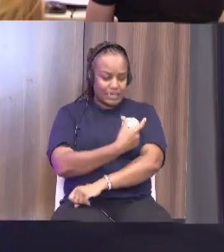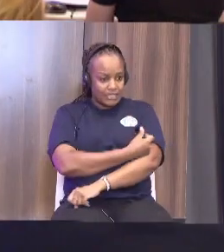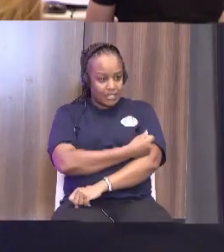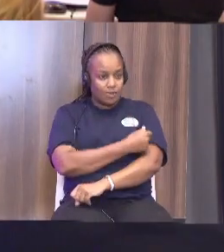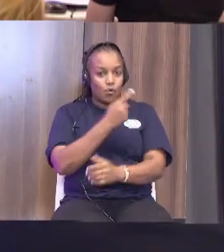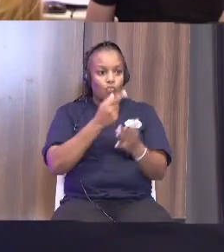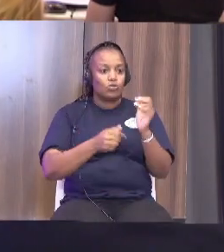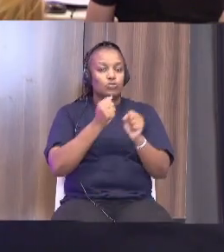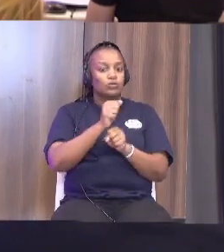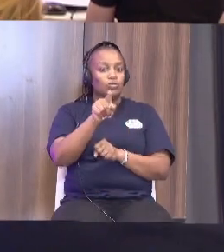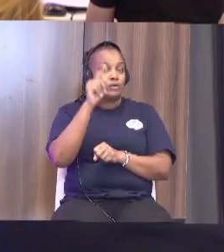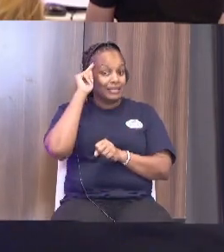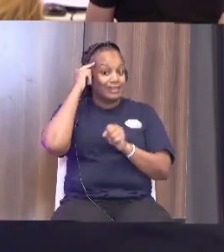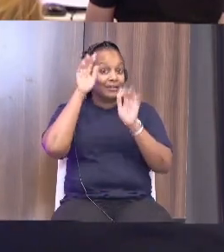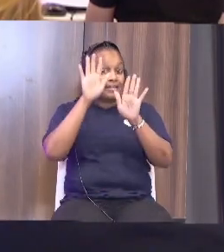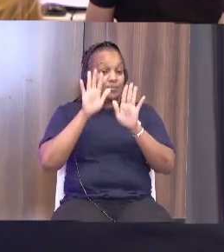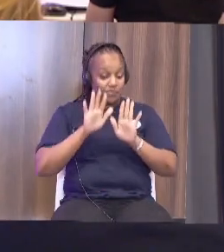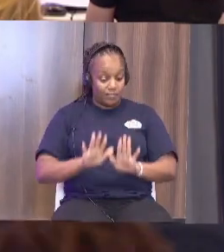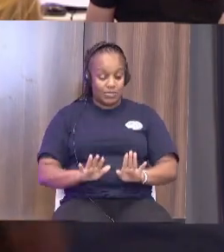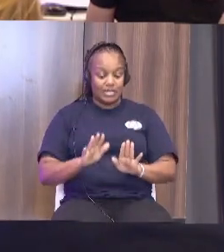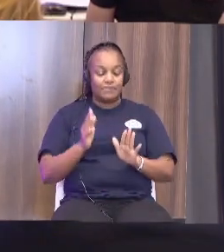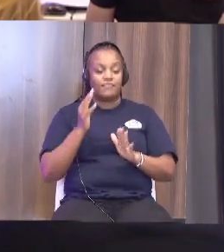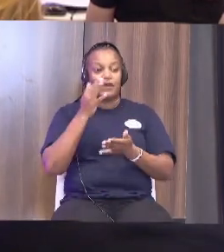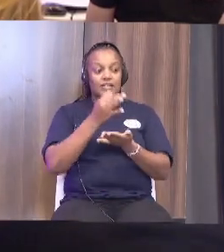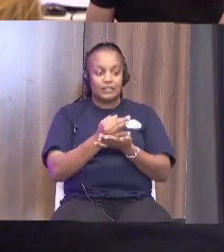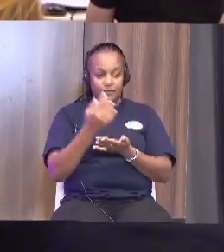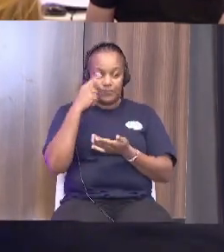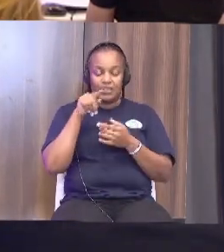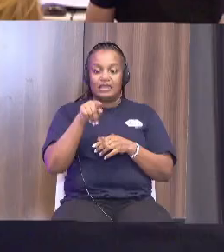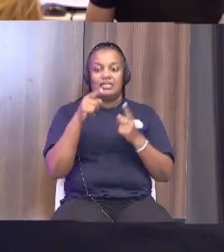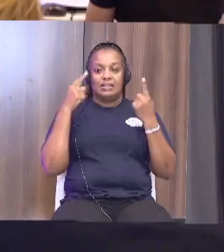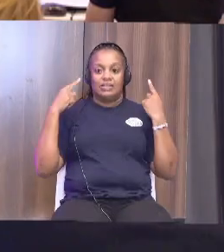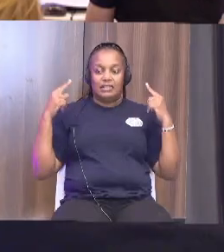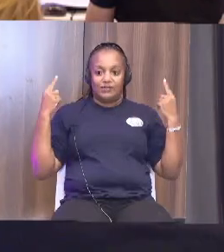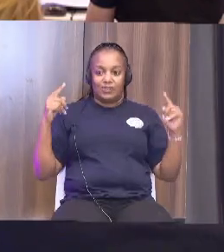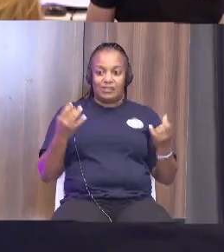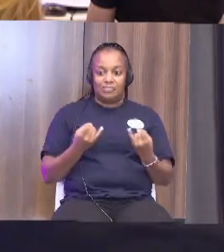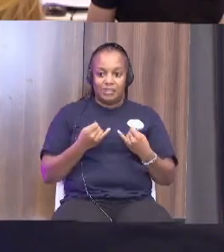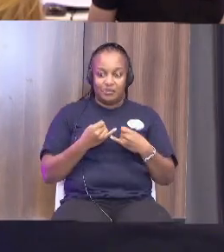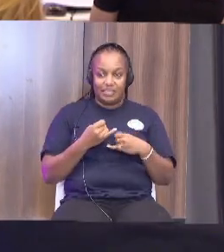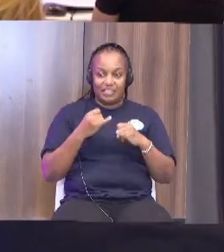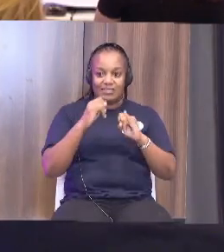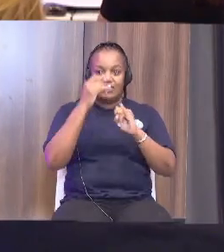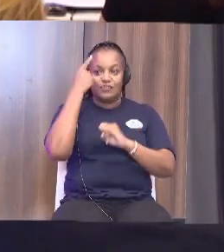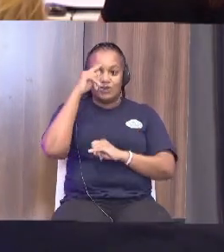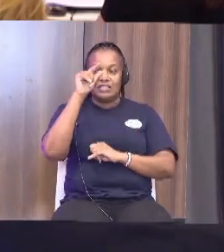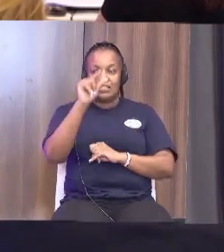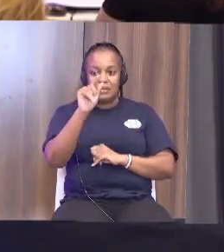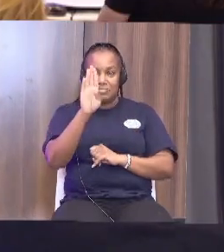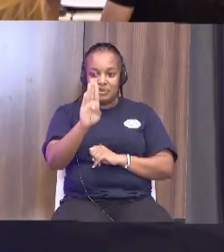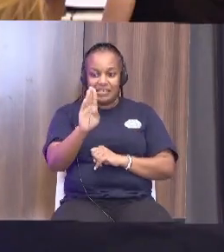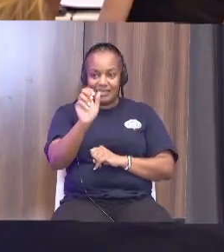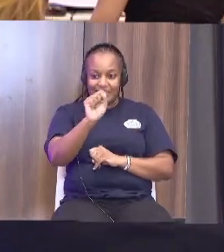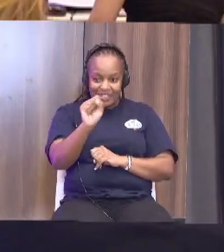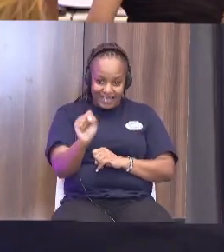most important factors for the successful implementation of GBS maternal